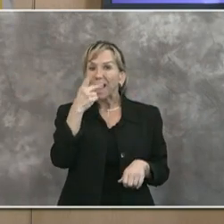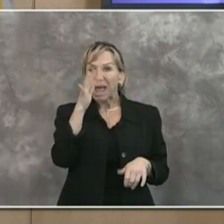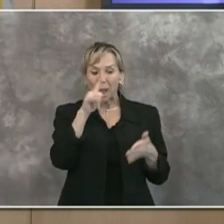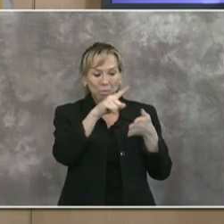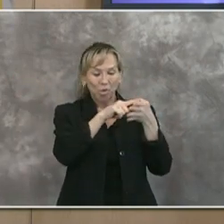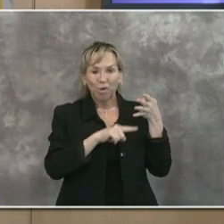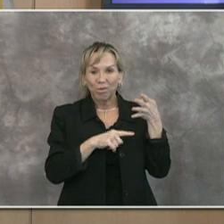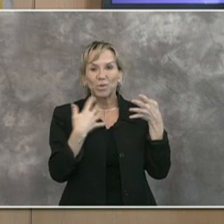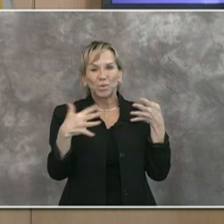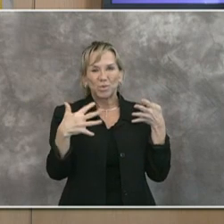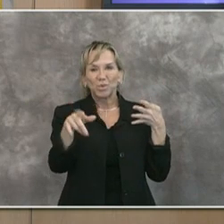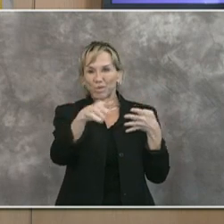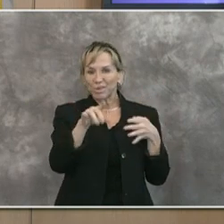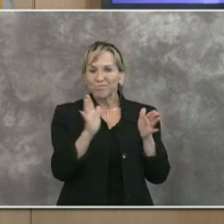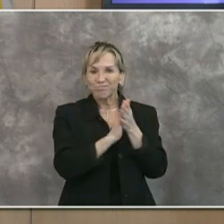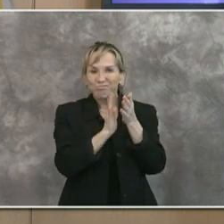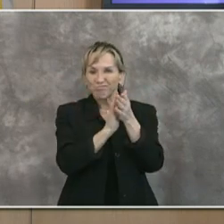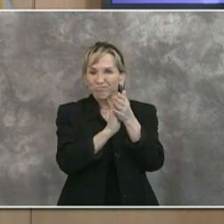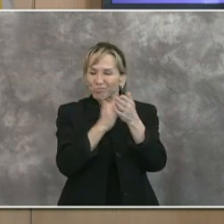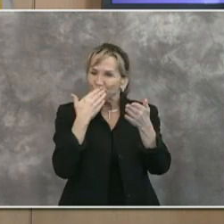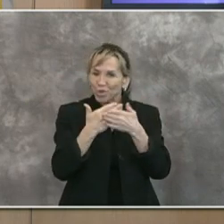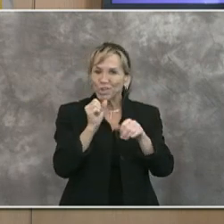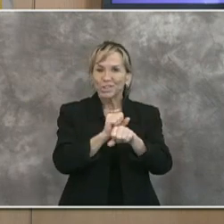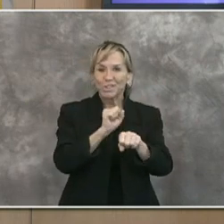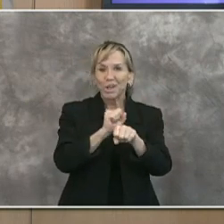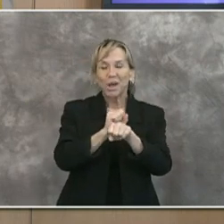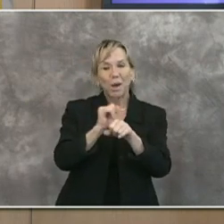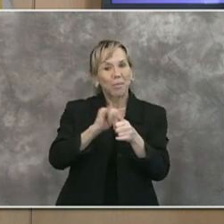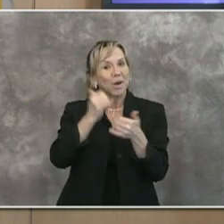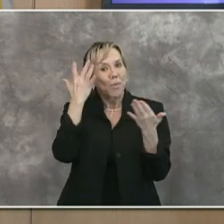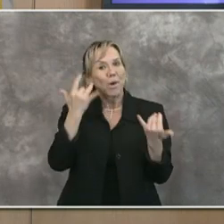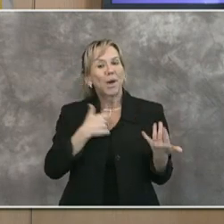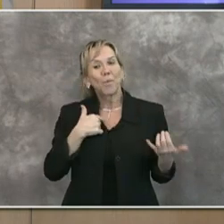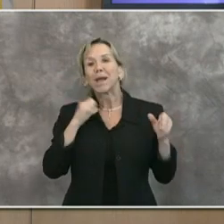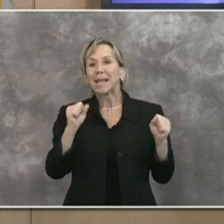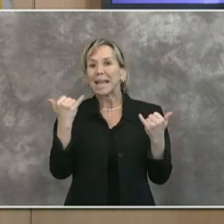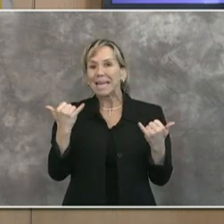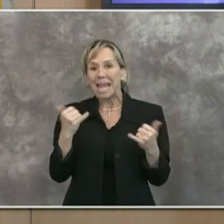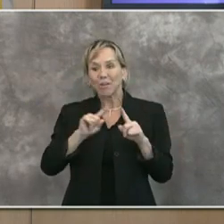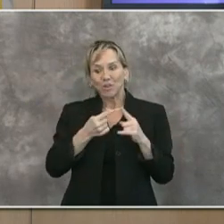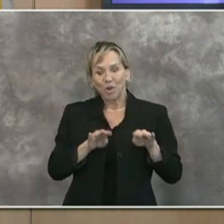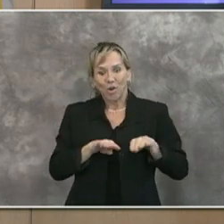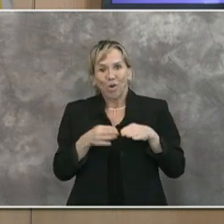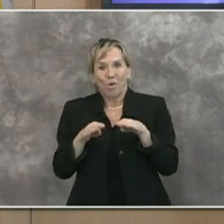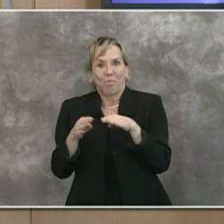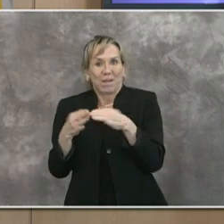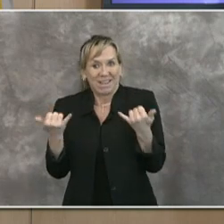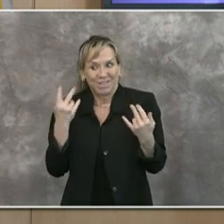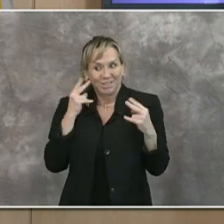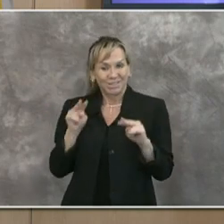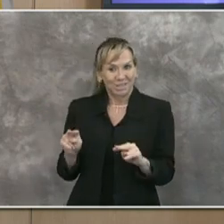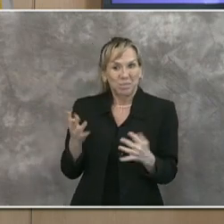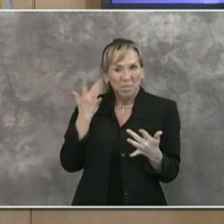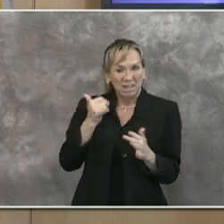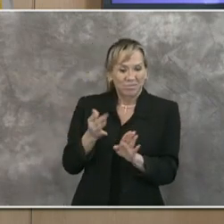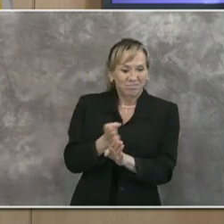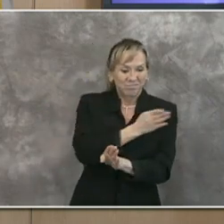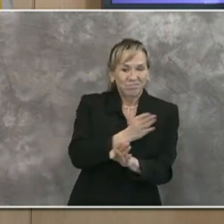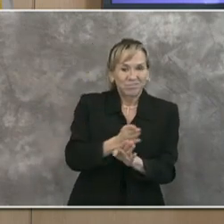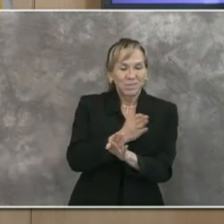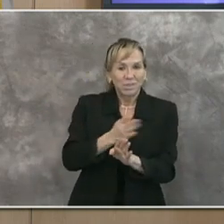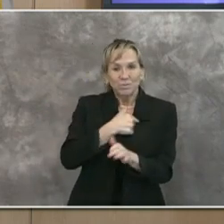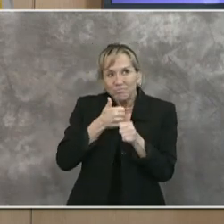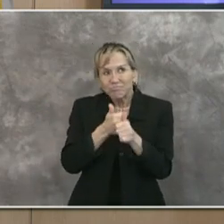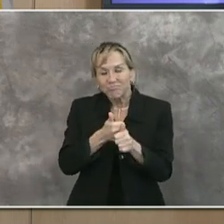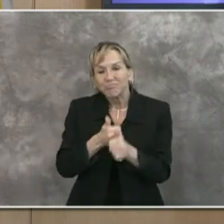done a very, very good job. That's one of the reasons why we've been able to dial back some of the restrictions that we had previously. We're still going to